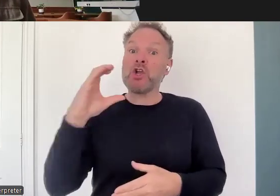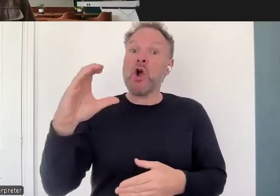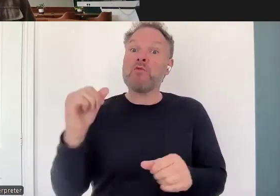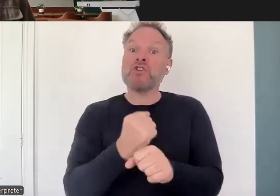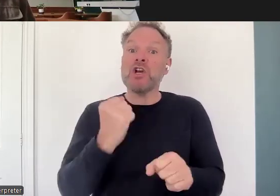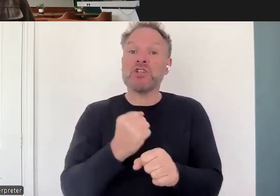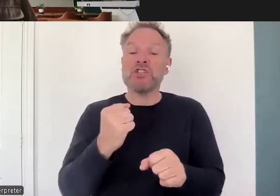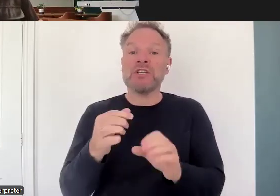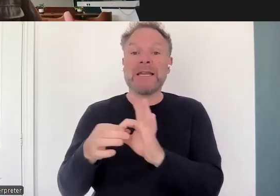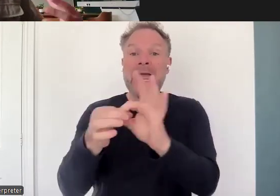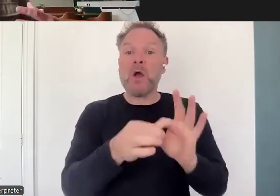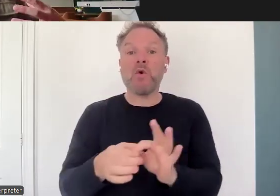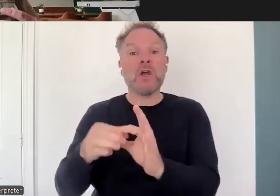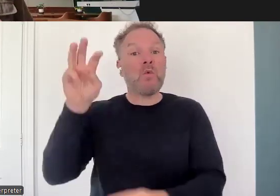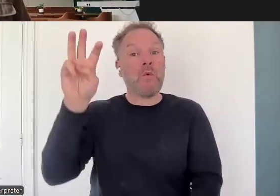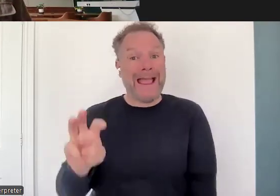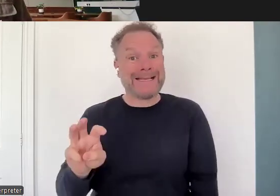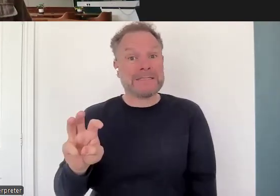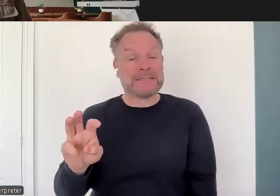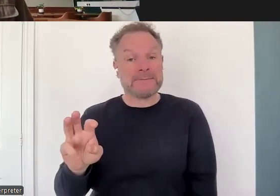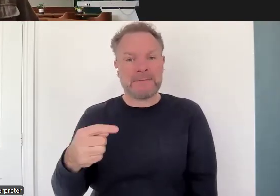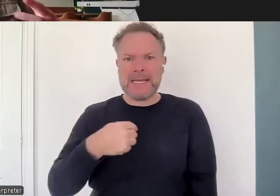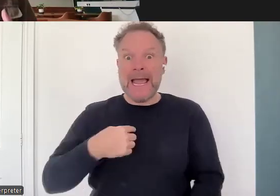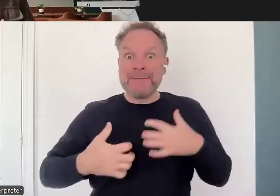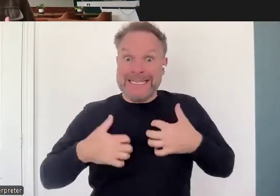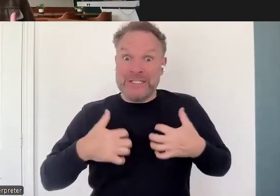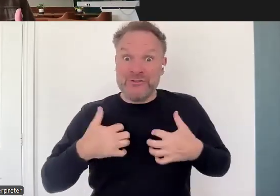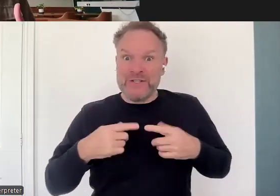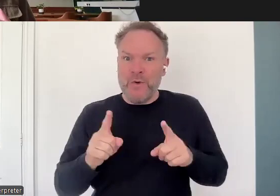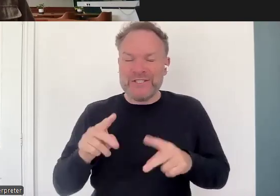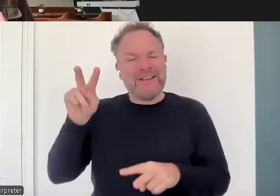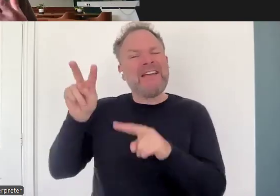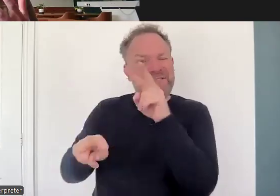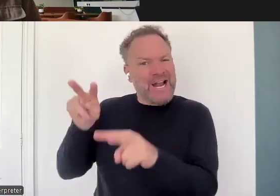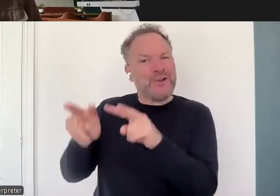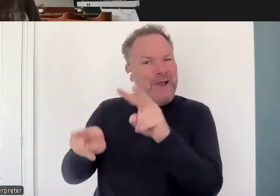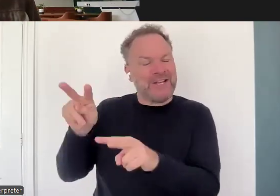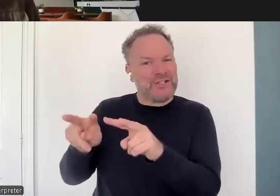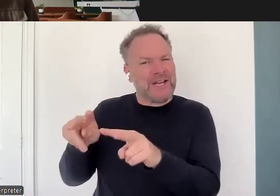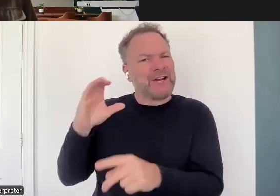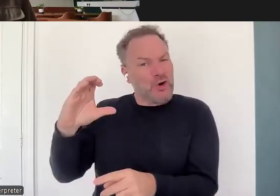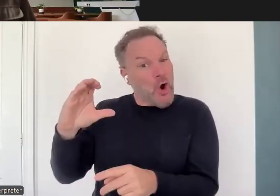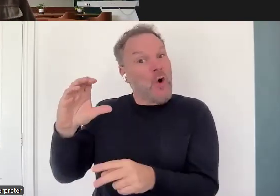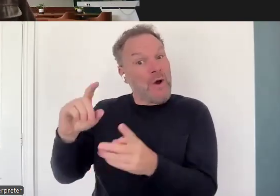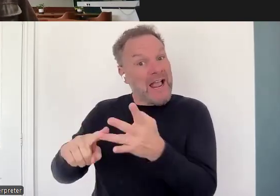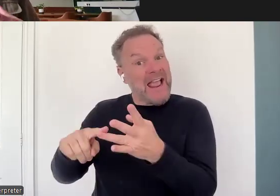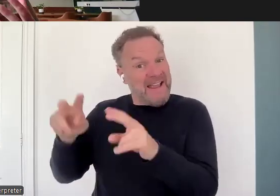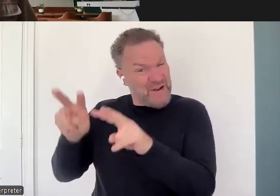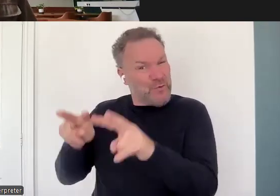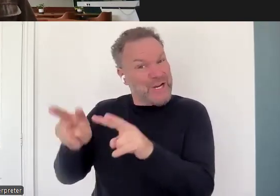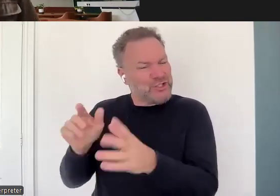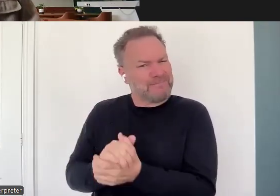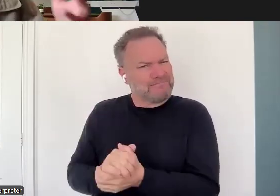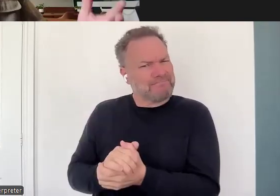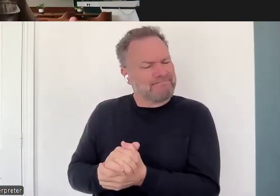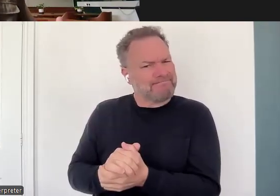for Wales, and I have a really keen interest in evaluation and in co-evaluation.